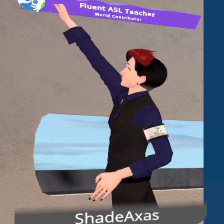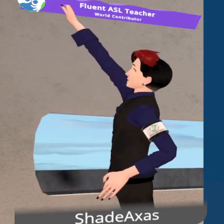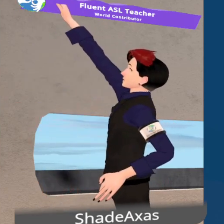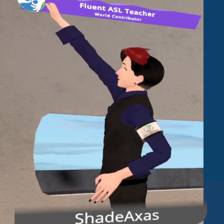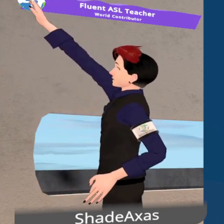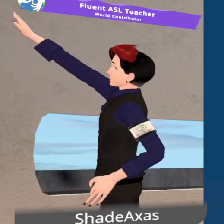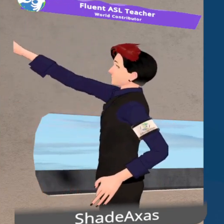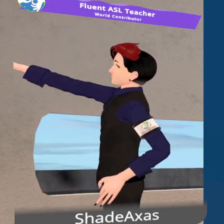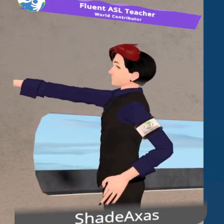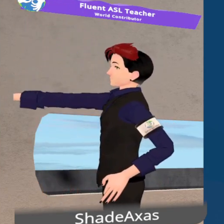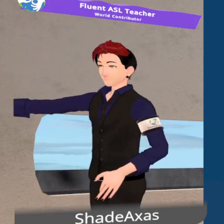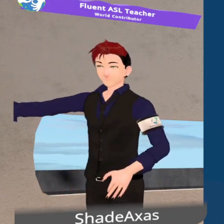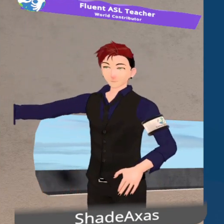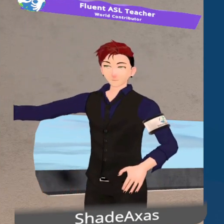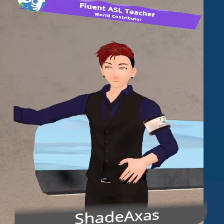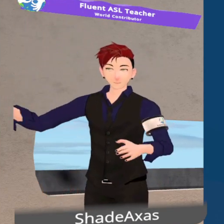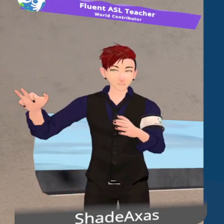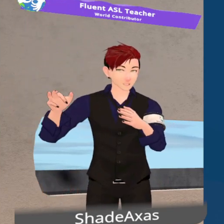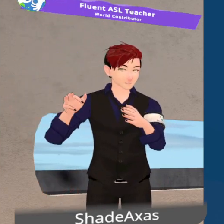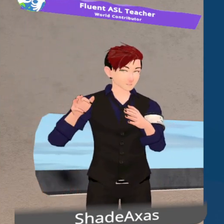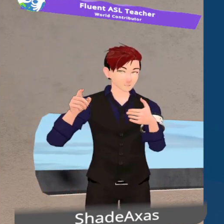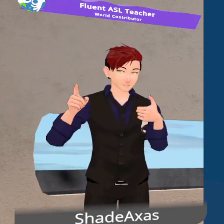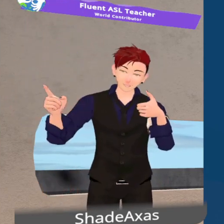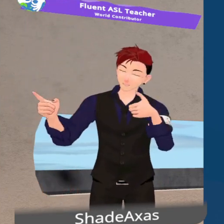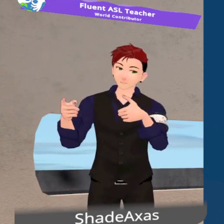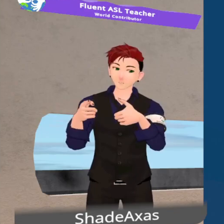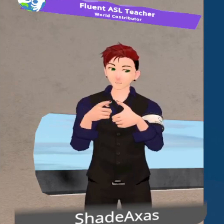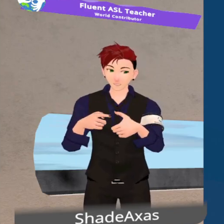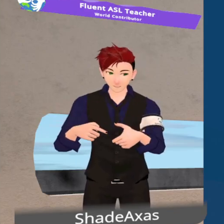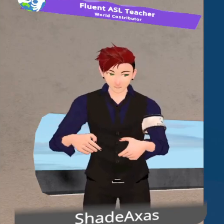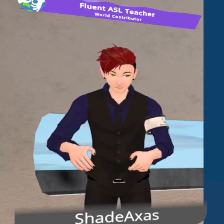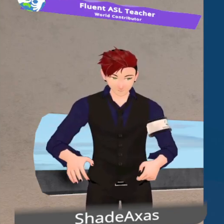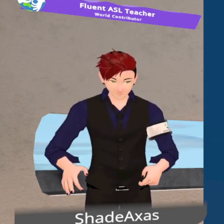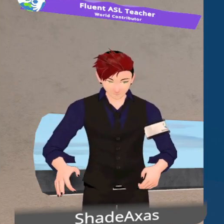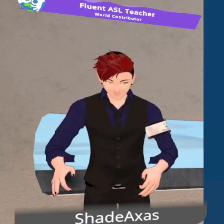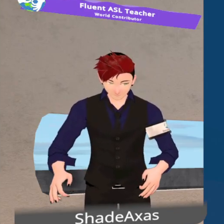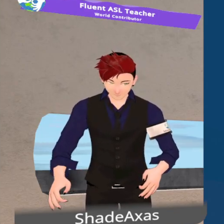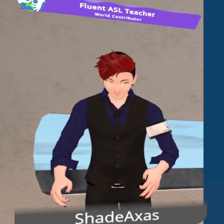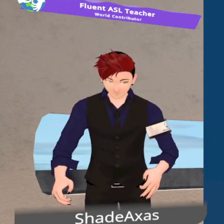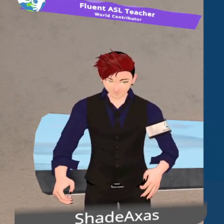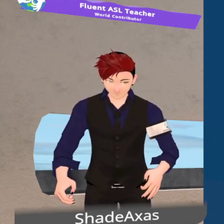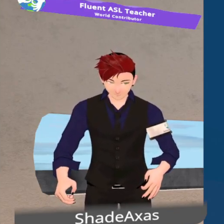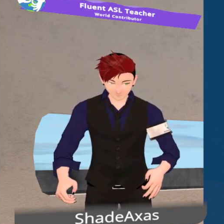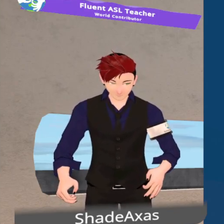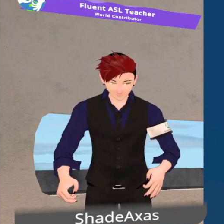So here are terms that we're going to talk about right at the beginning.